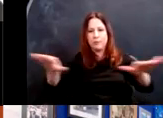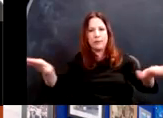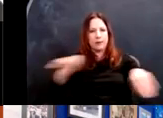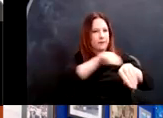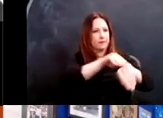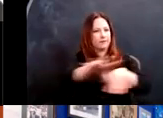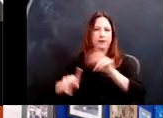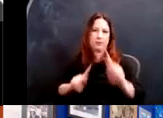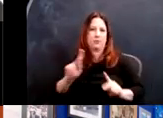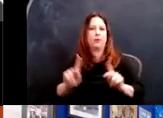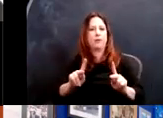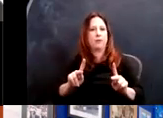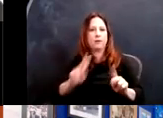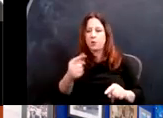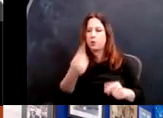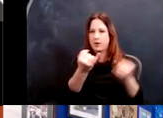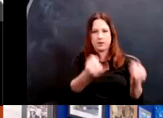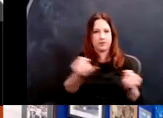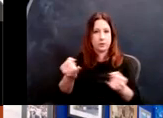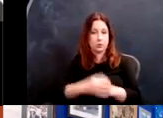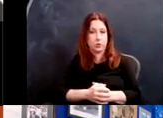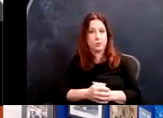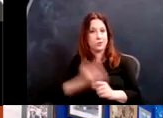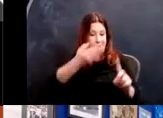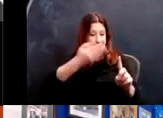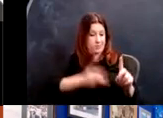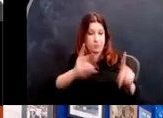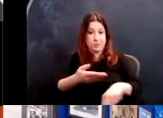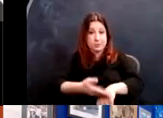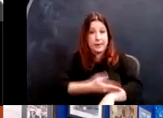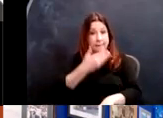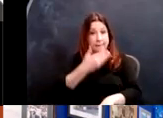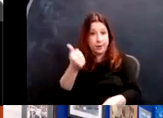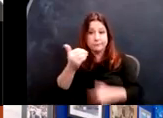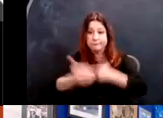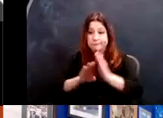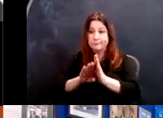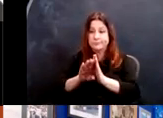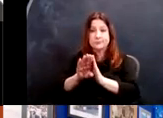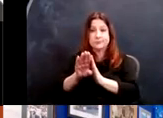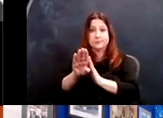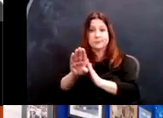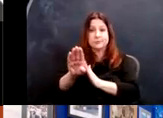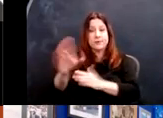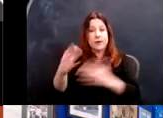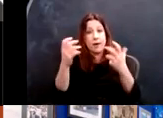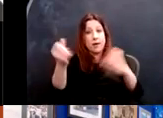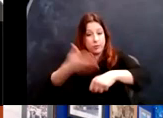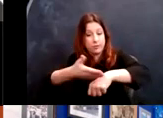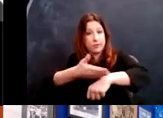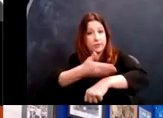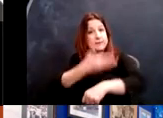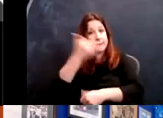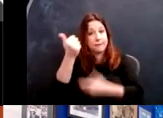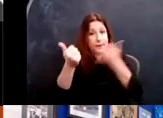rippling effect of, if that individual is getting better, if that individual is improving their health and wellness,